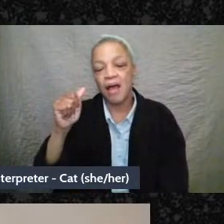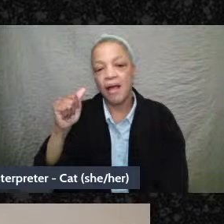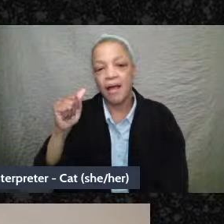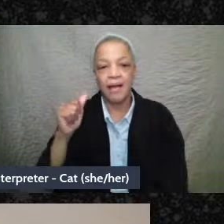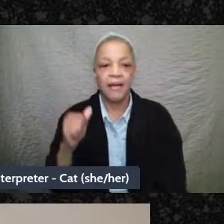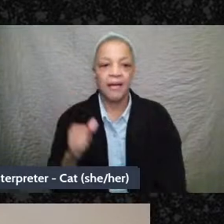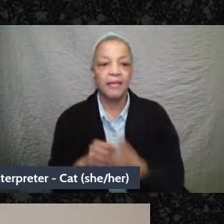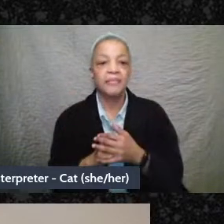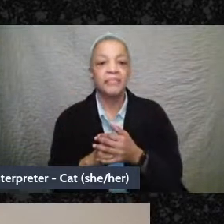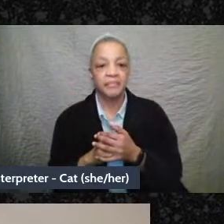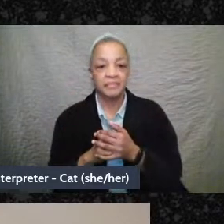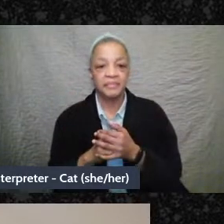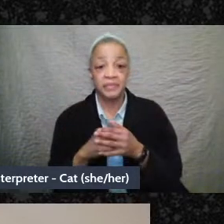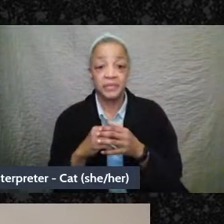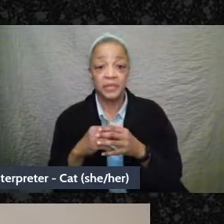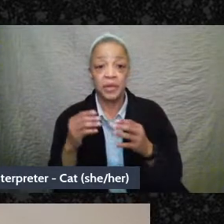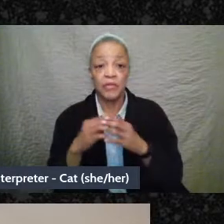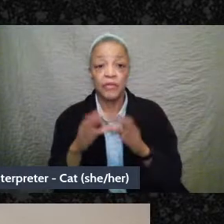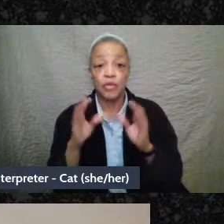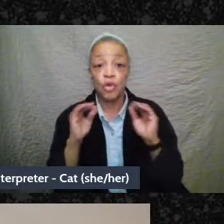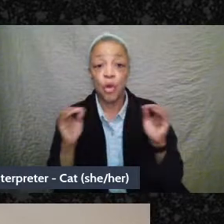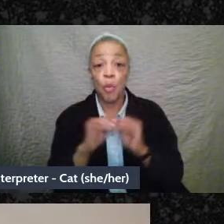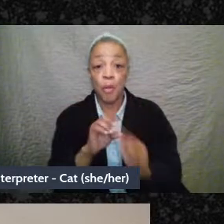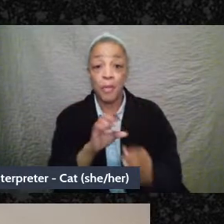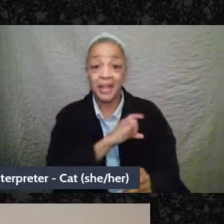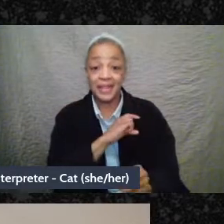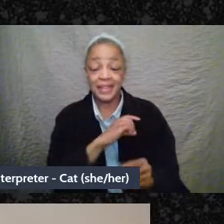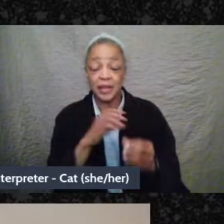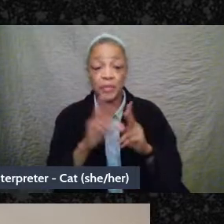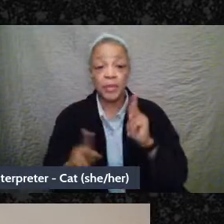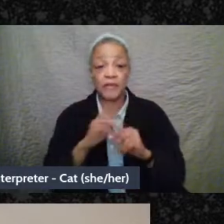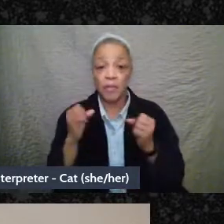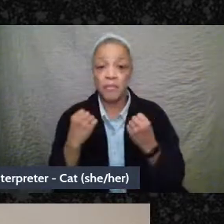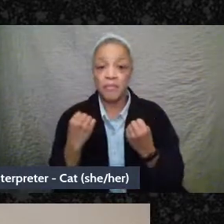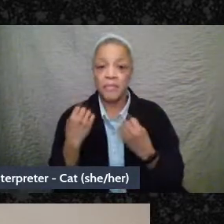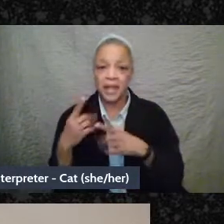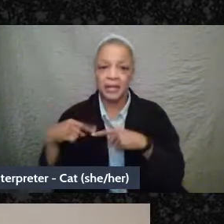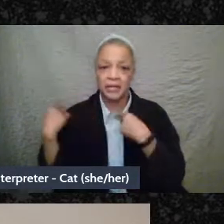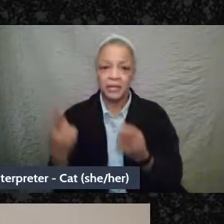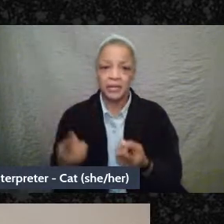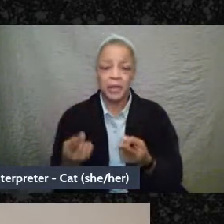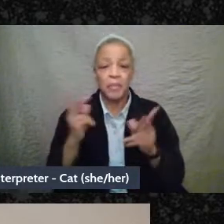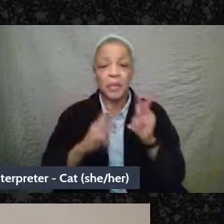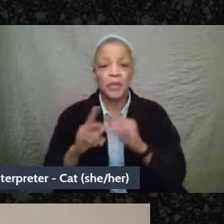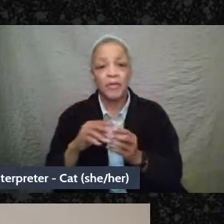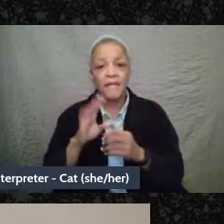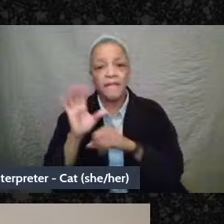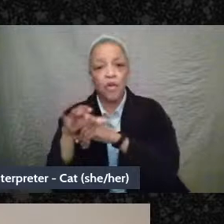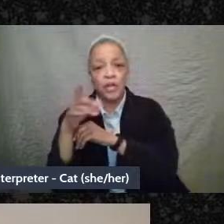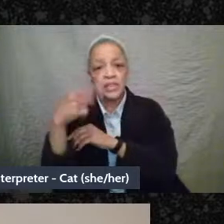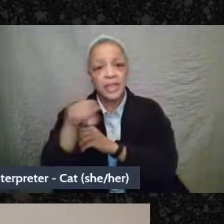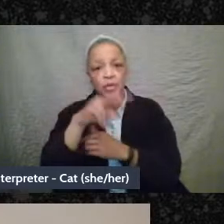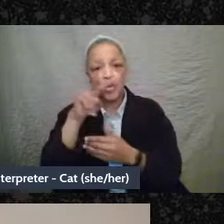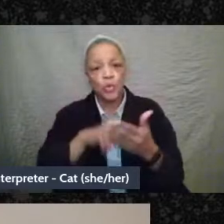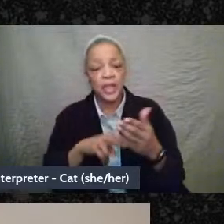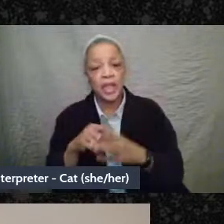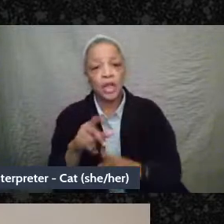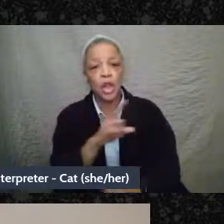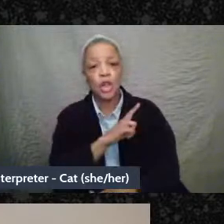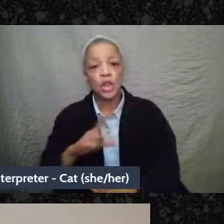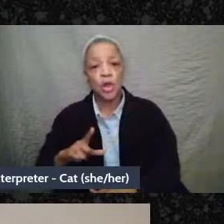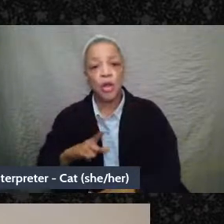that everyone from a series of generations were forced to read Lord of the Flies, which is a book